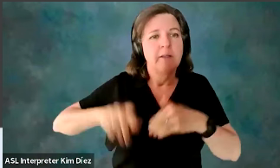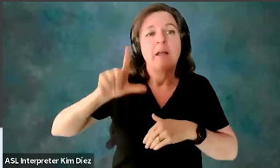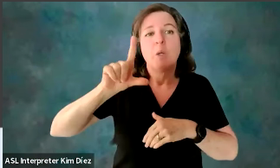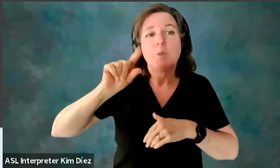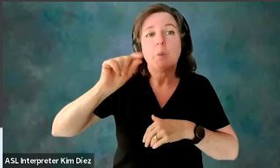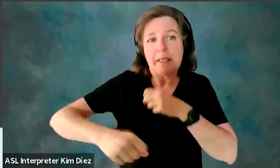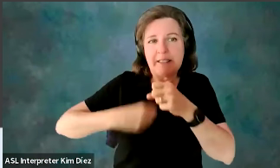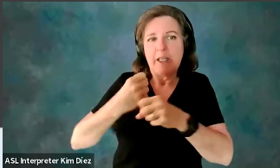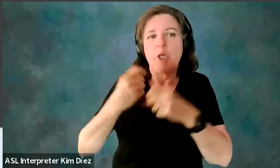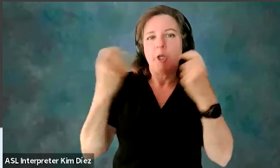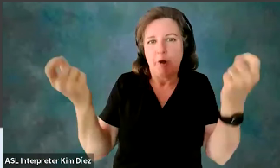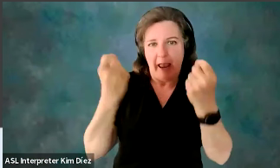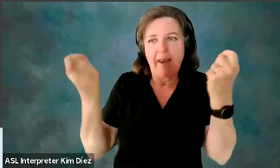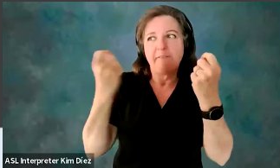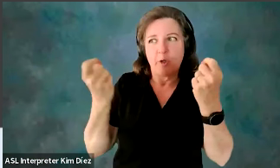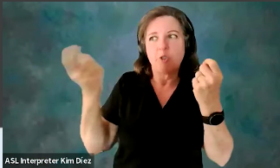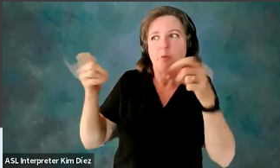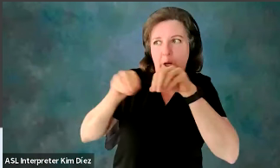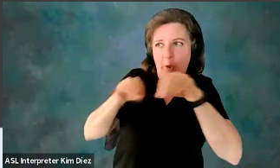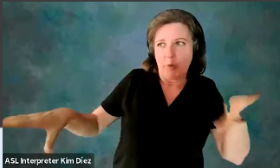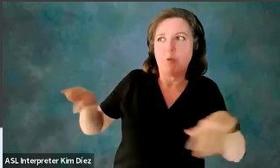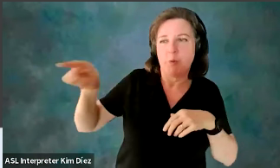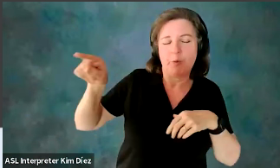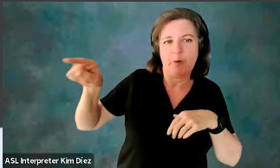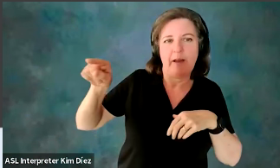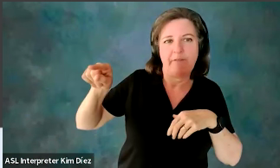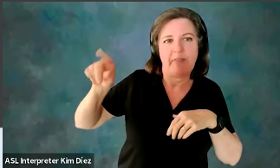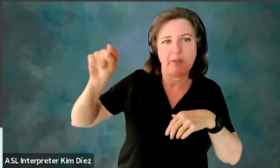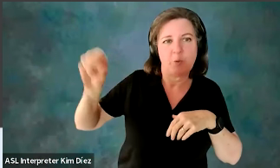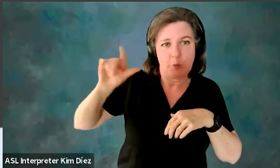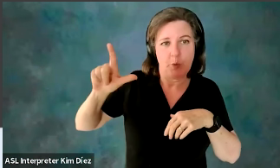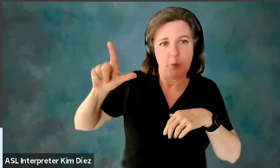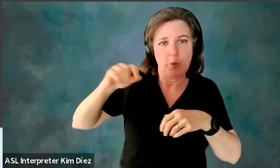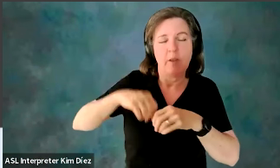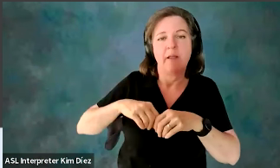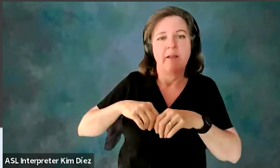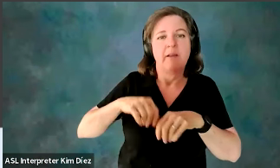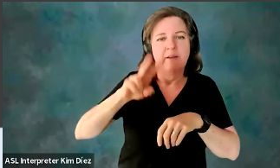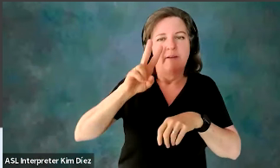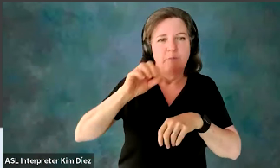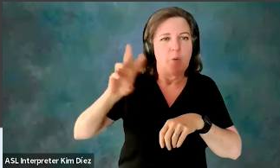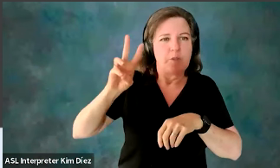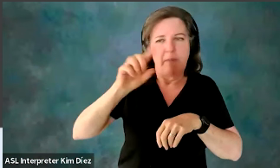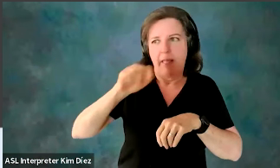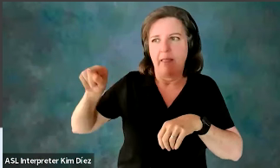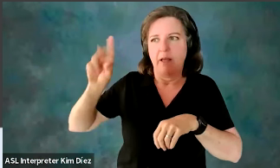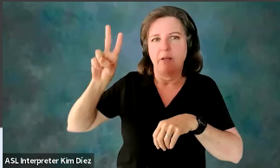anniversary of the launching of this tool, which was